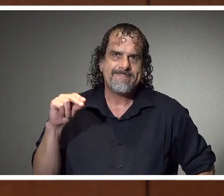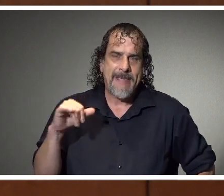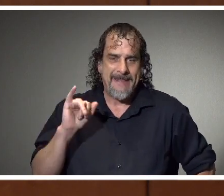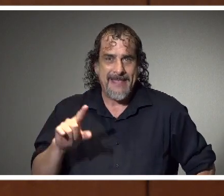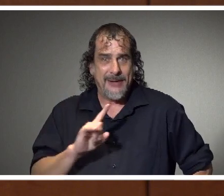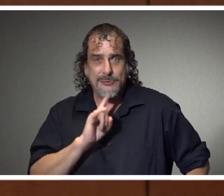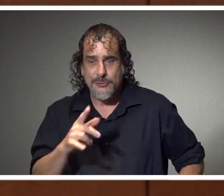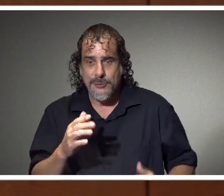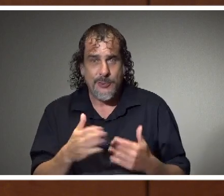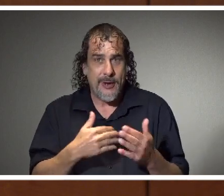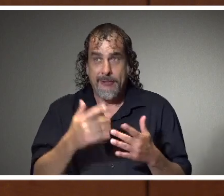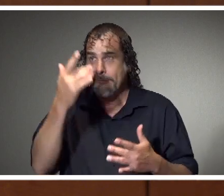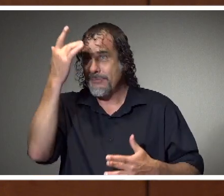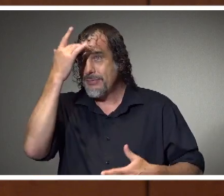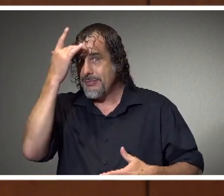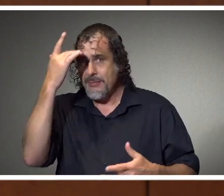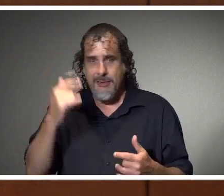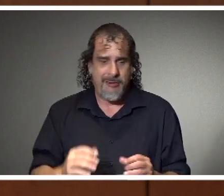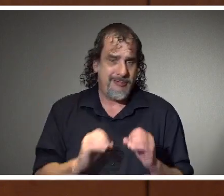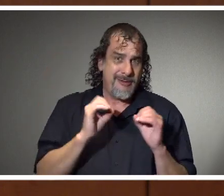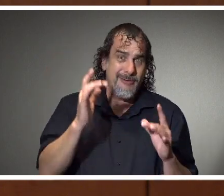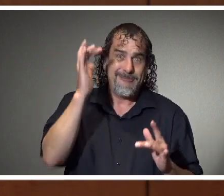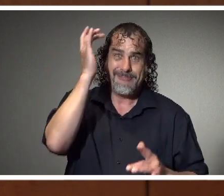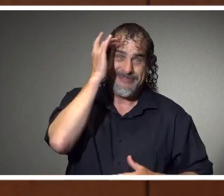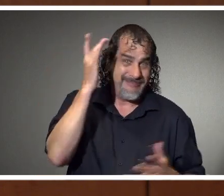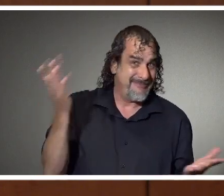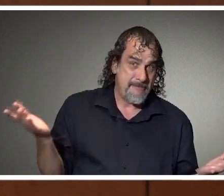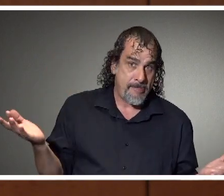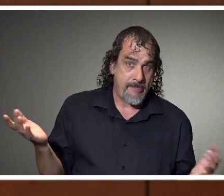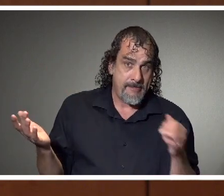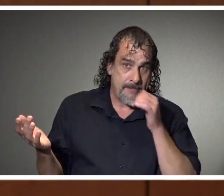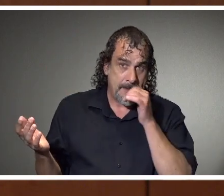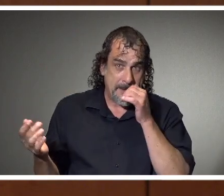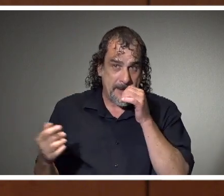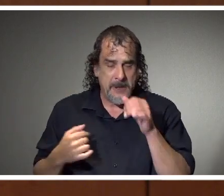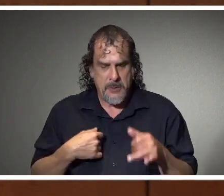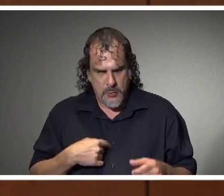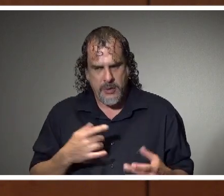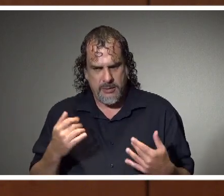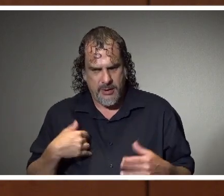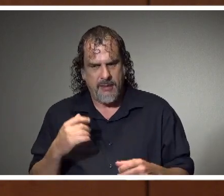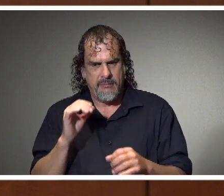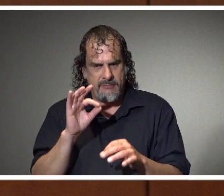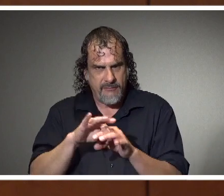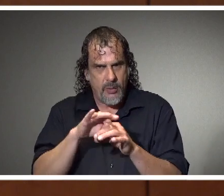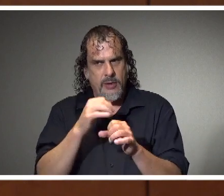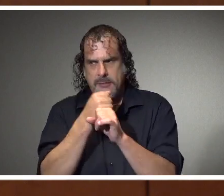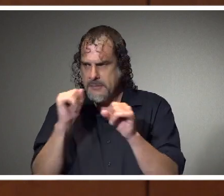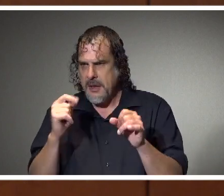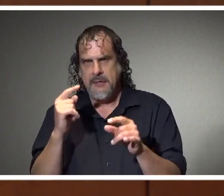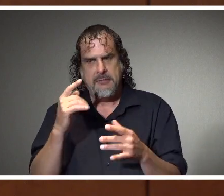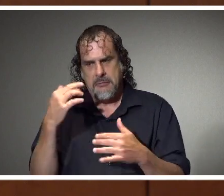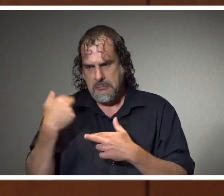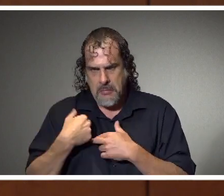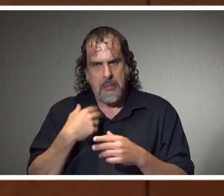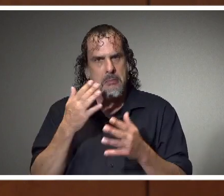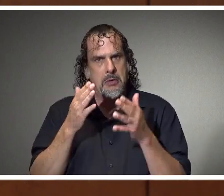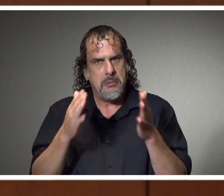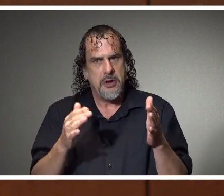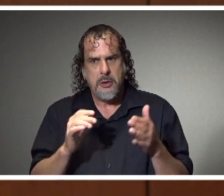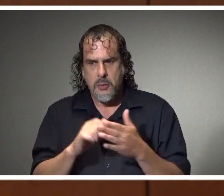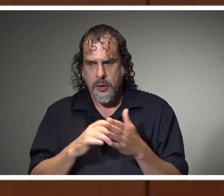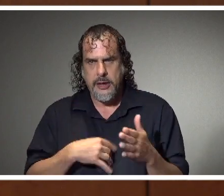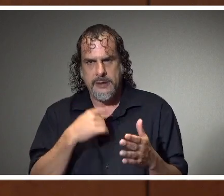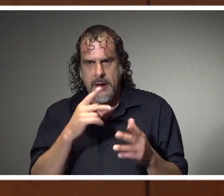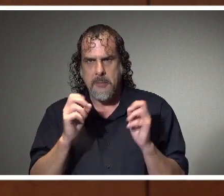it's a pandemic or there's not a pandemic. I believe we can vote in a safe, responsible way. We can produce results on election